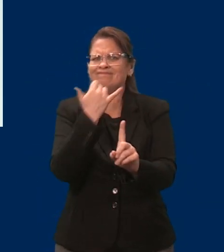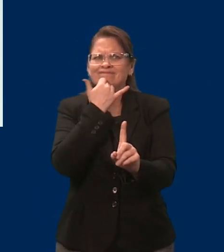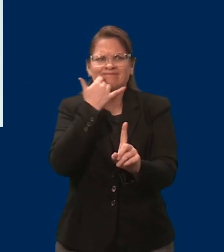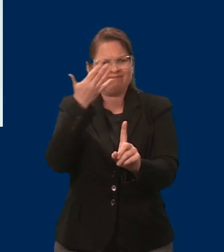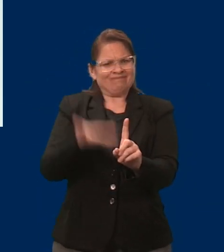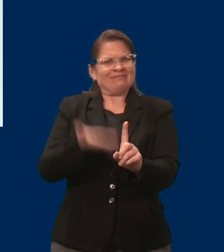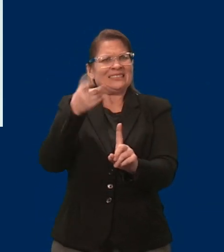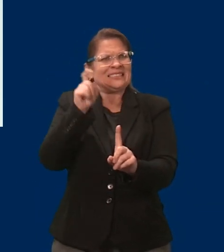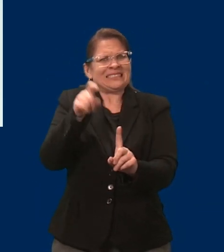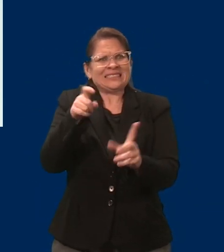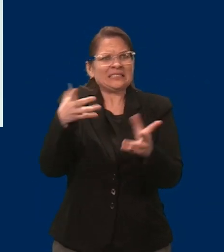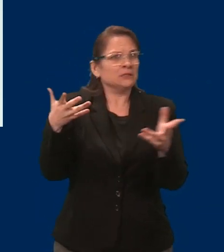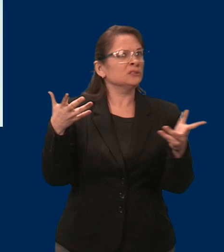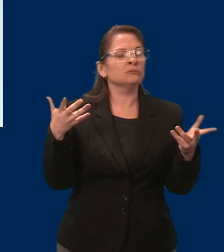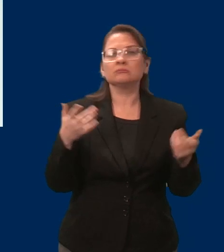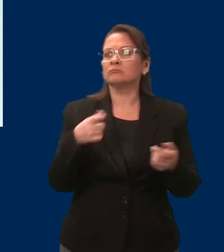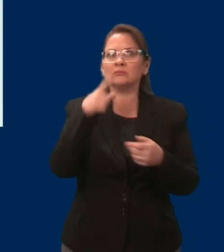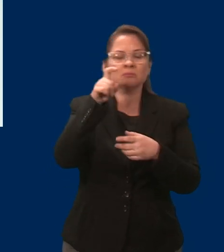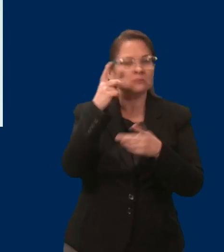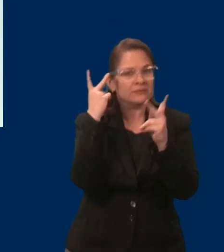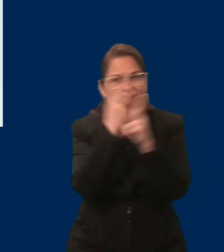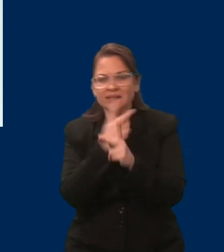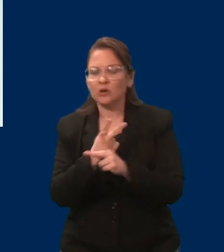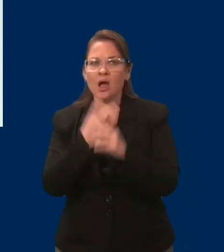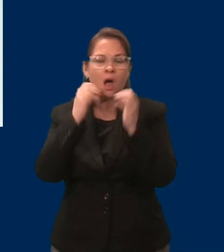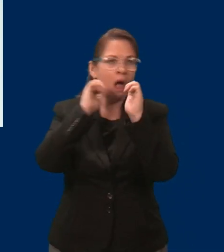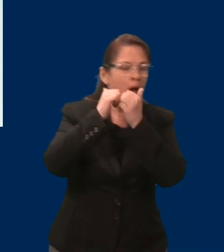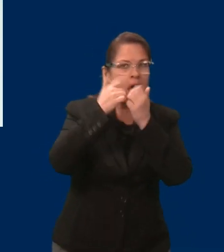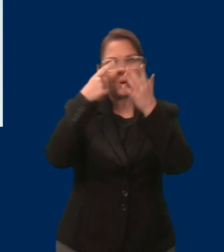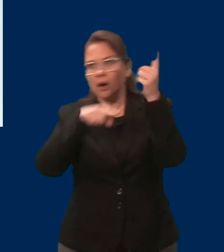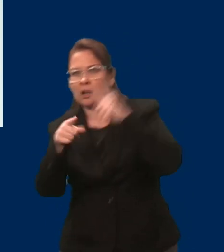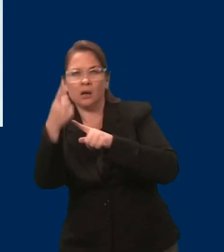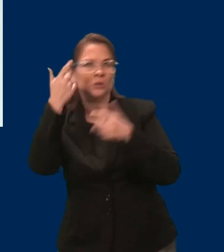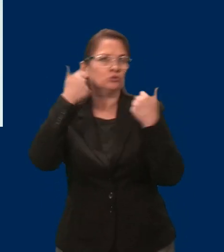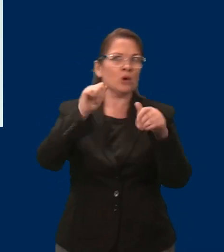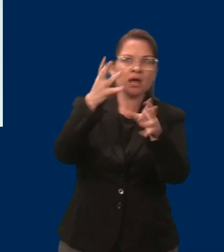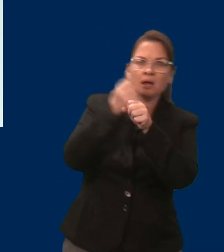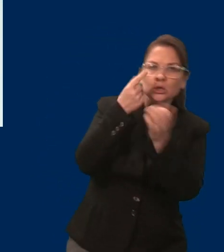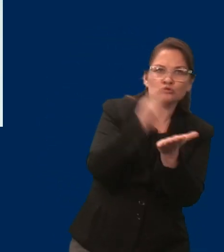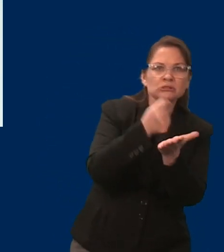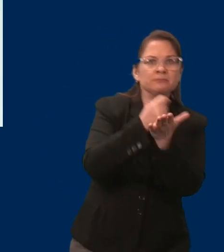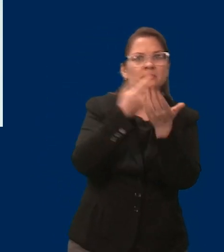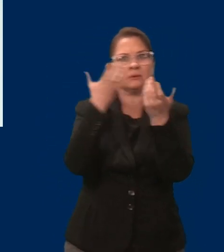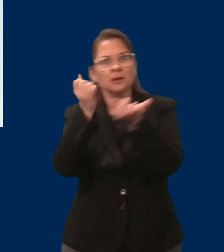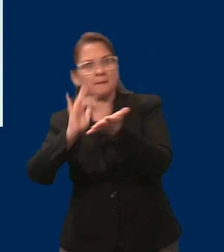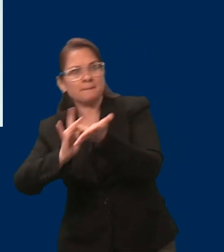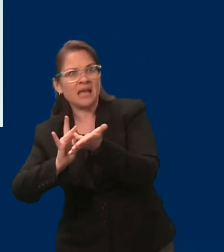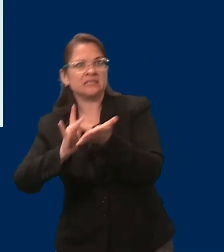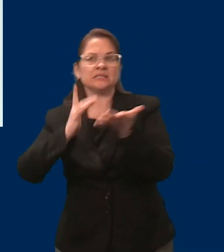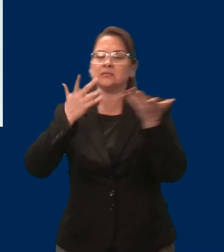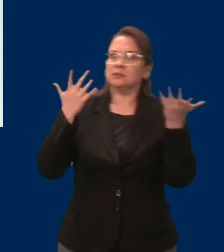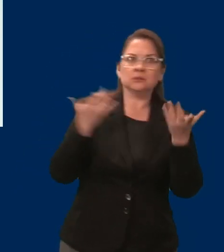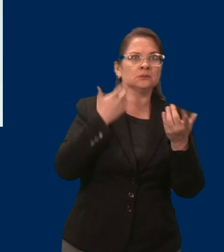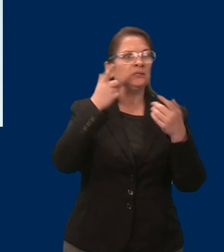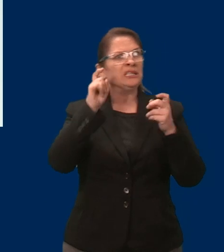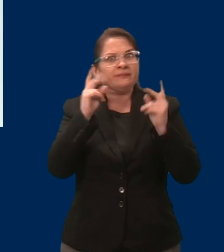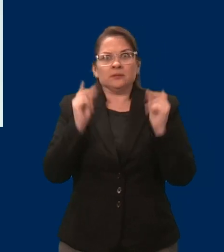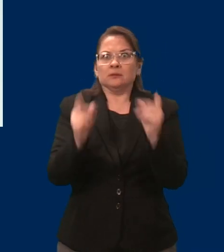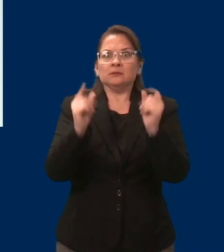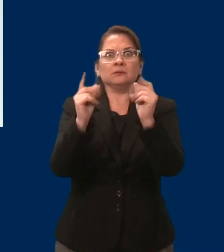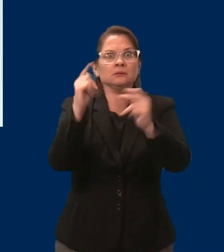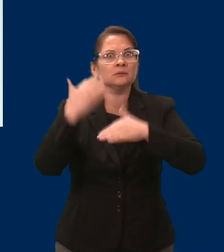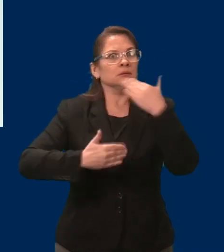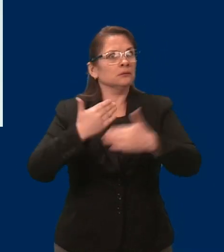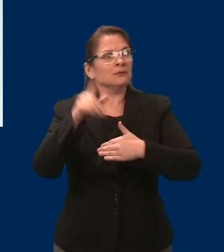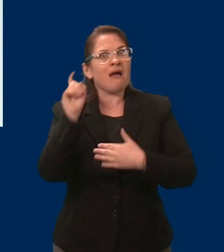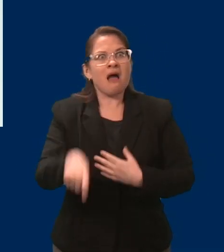many insurance hoops to get us to see the specialist that he needed in a timely manner. And I think that, I don't want to say it tied her hands,